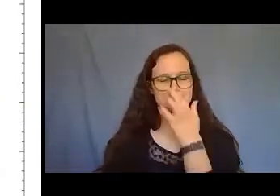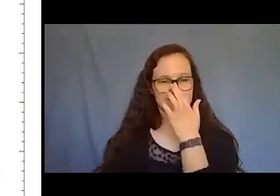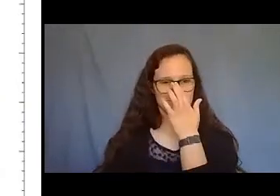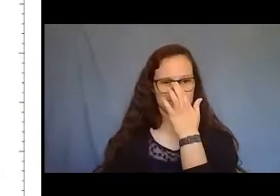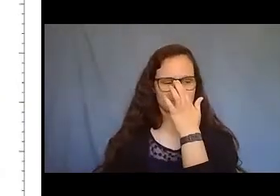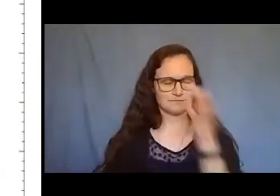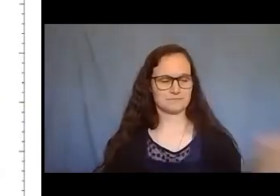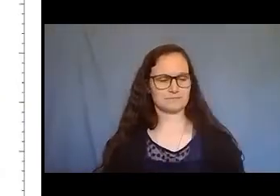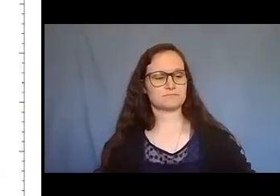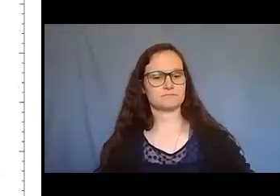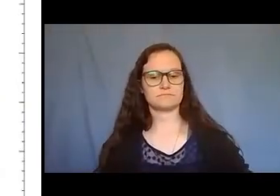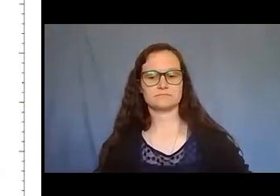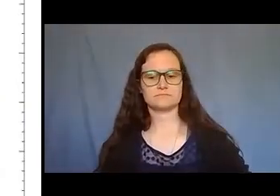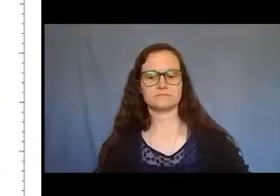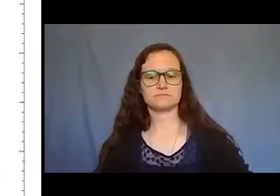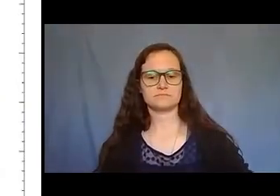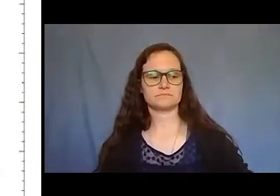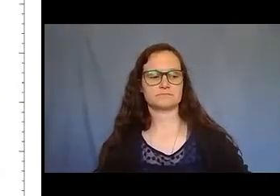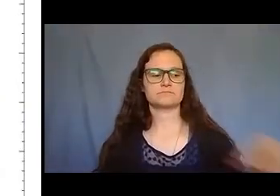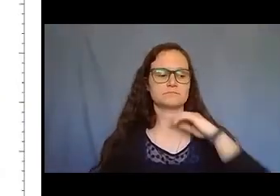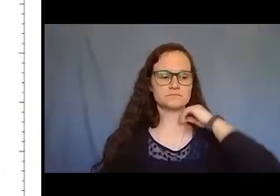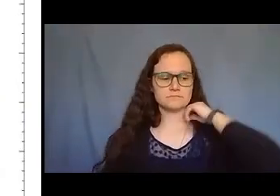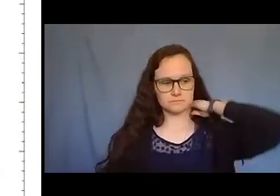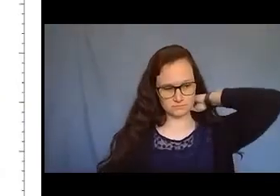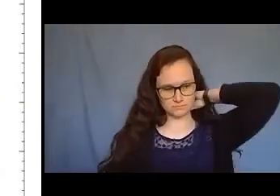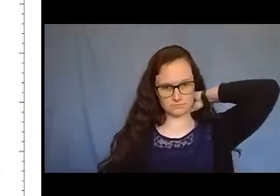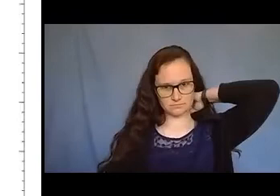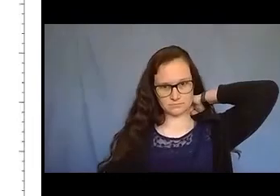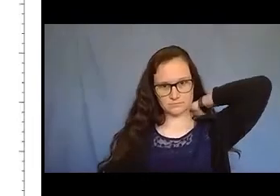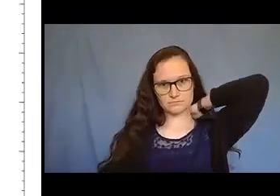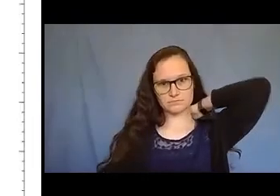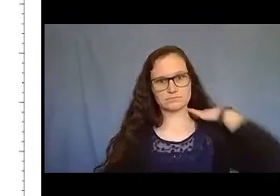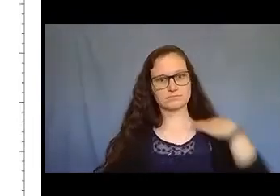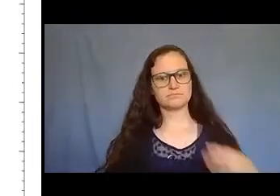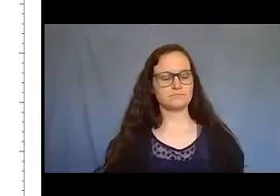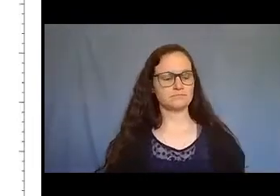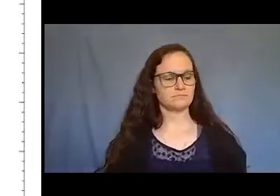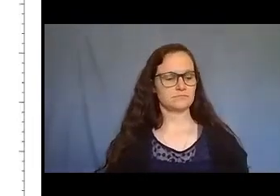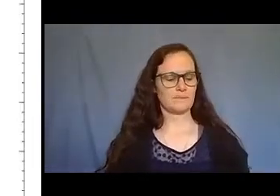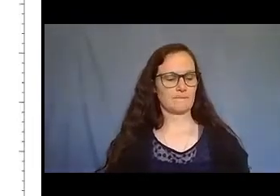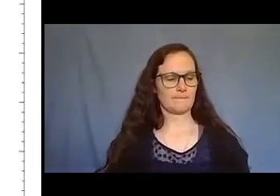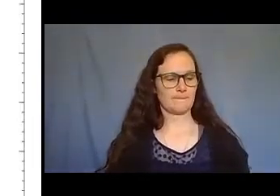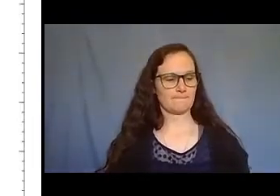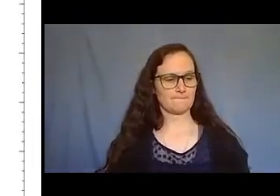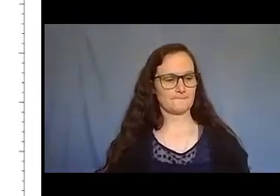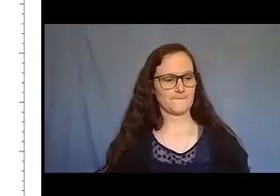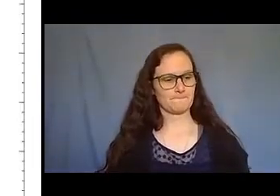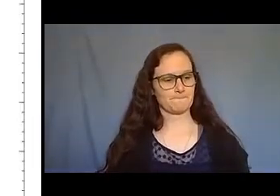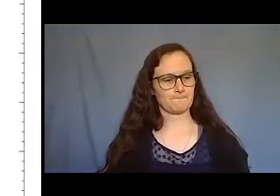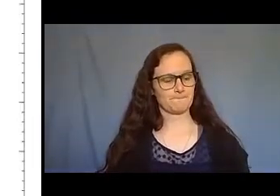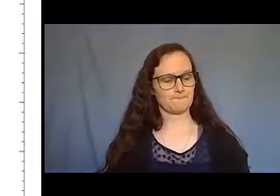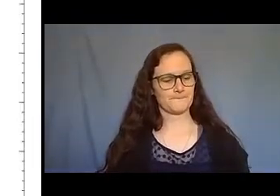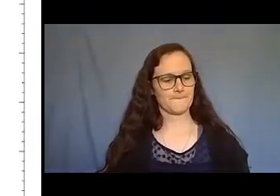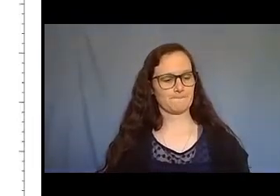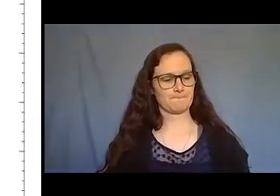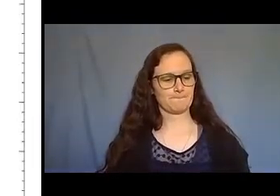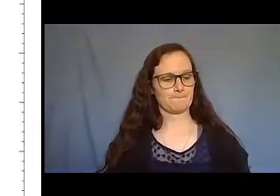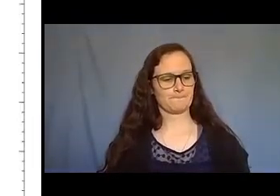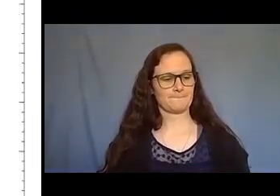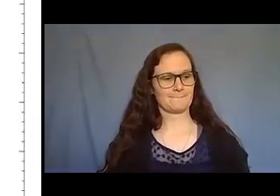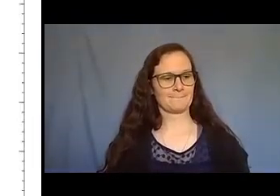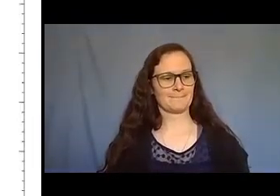on the right is Farmington Lake. The y-axis, again, is the depth of sediment, and then we have each one of